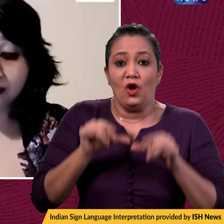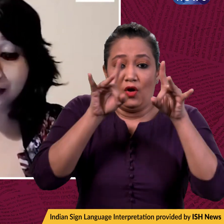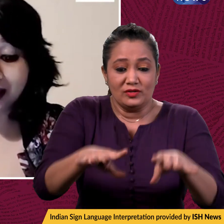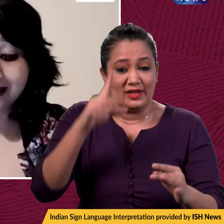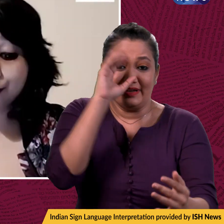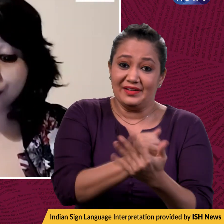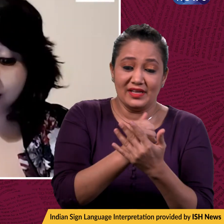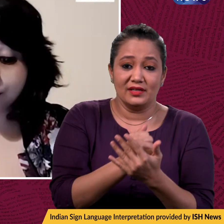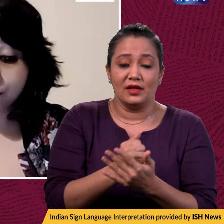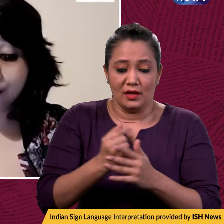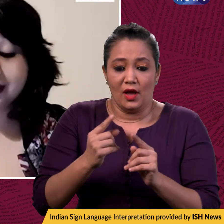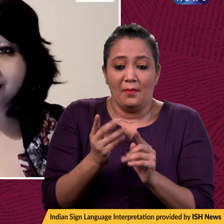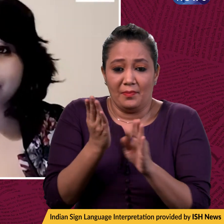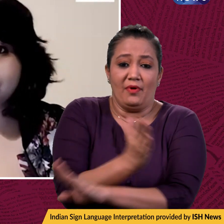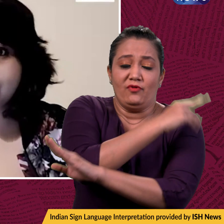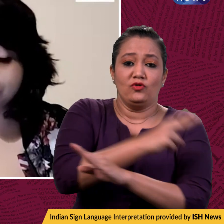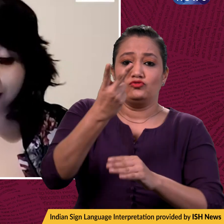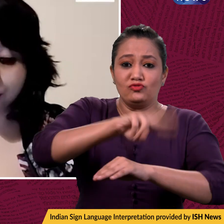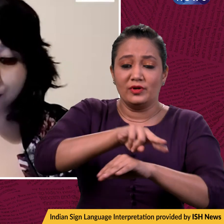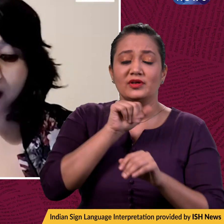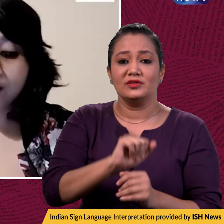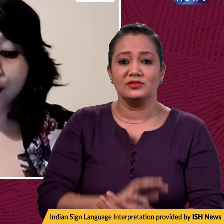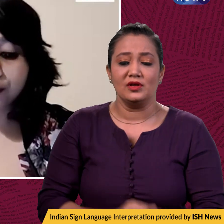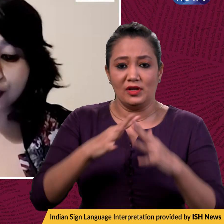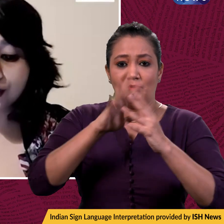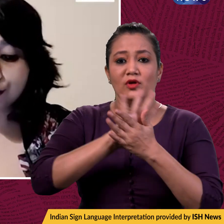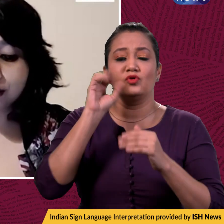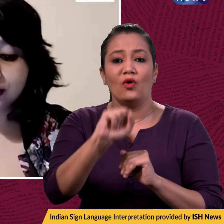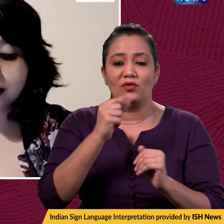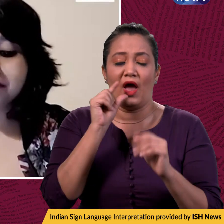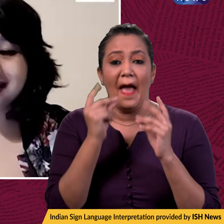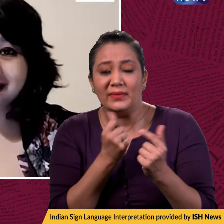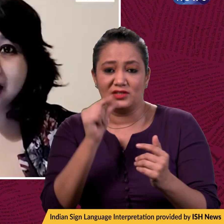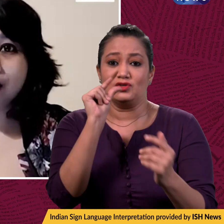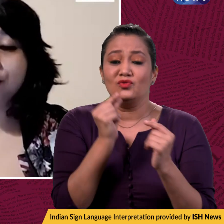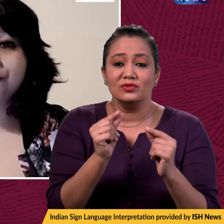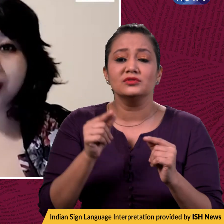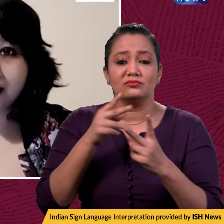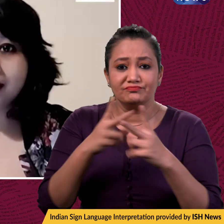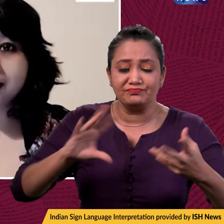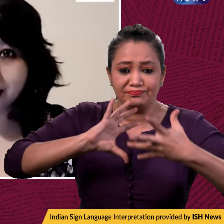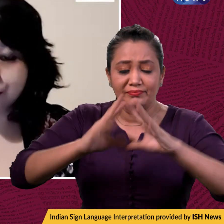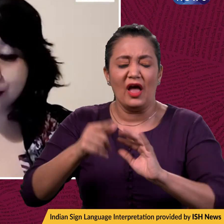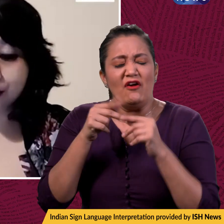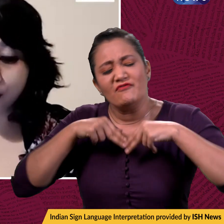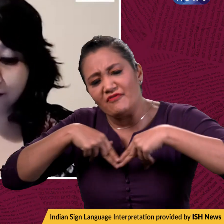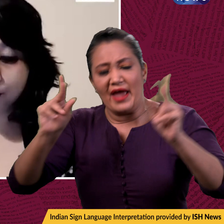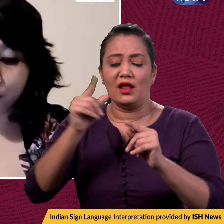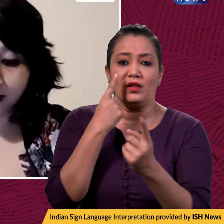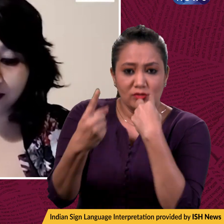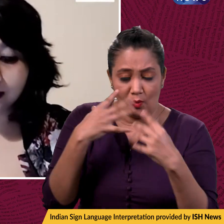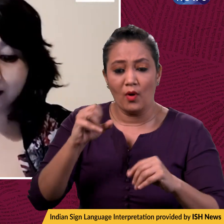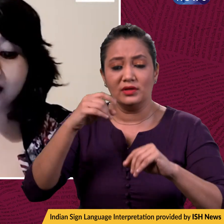decision comes barely 2 days before the Technical Advisory Group for Emergency Use Listing meets for a final assessment